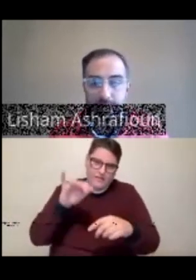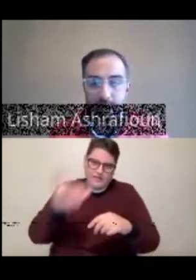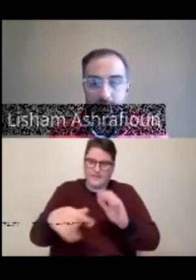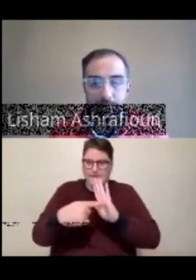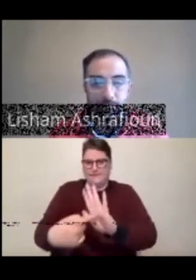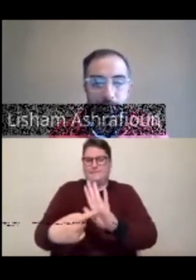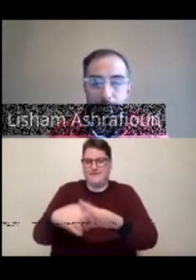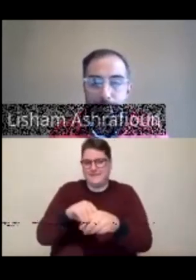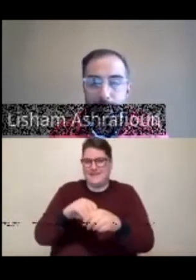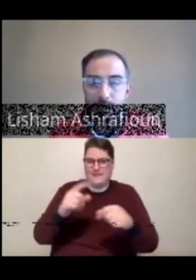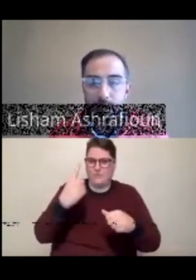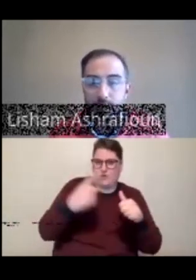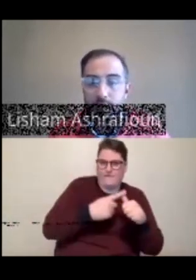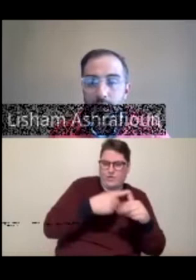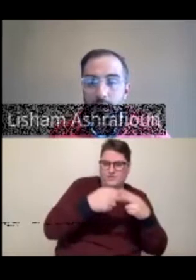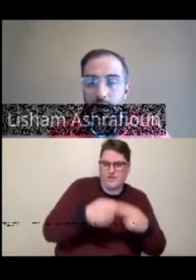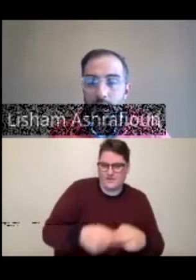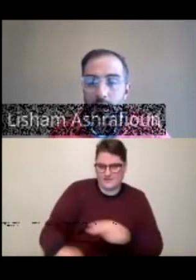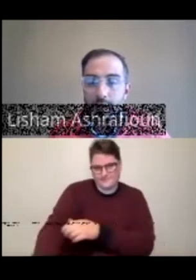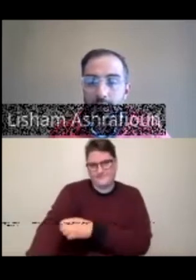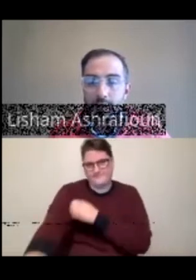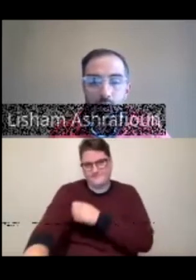the last slide.